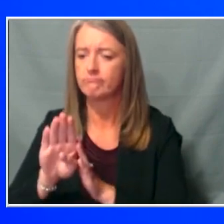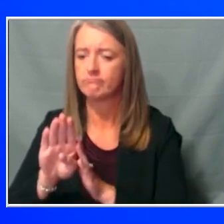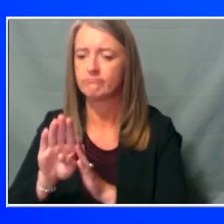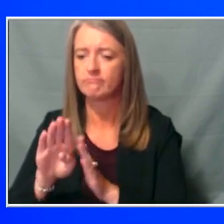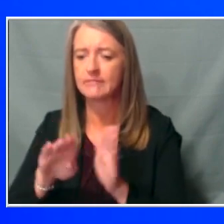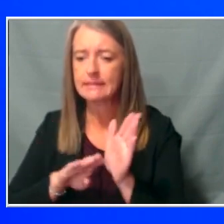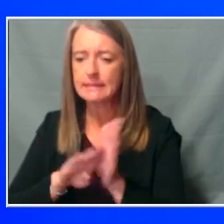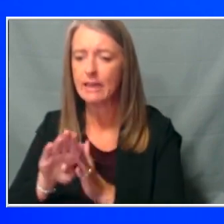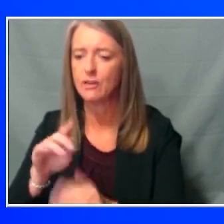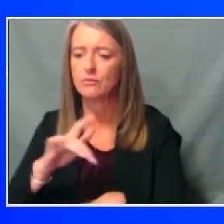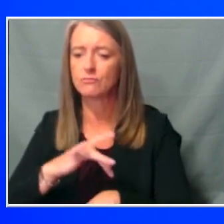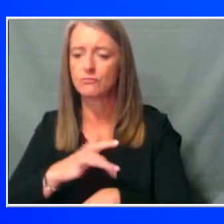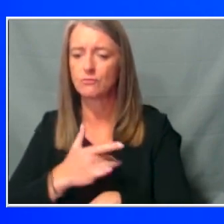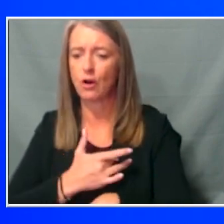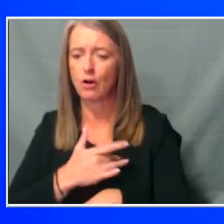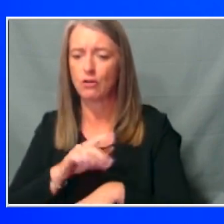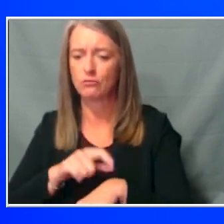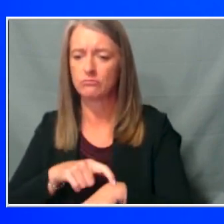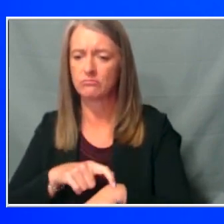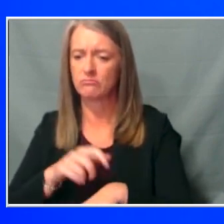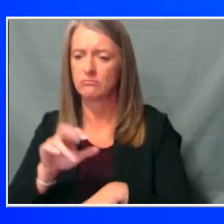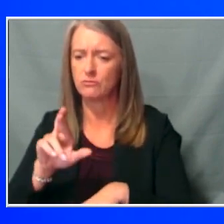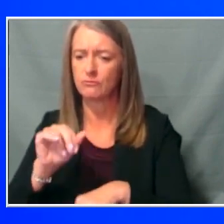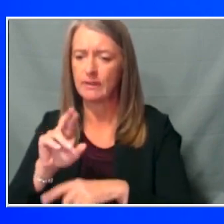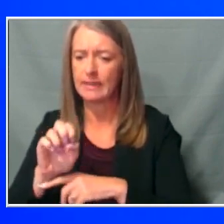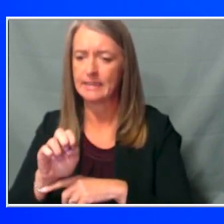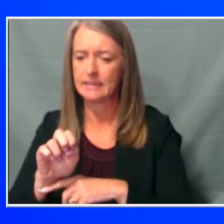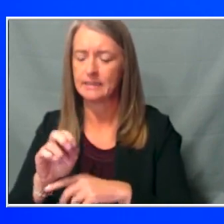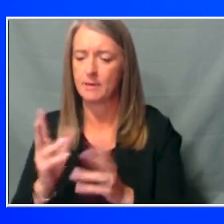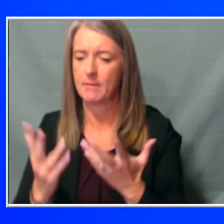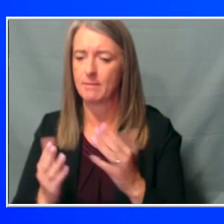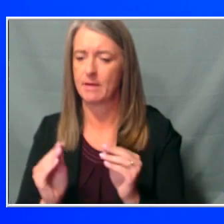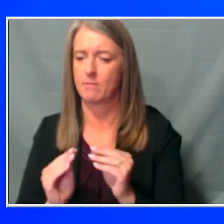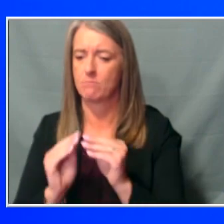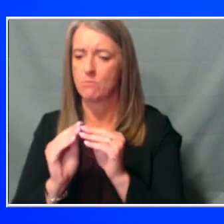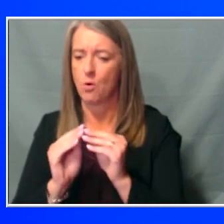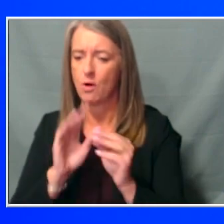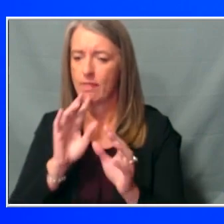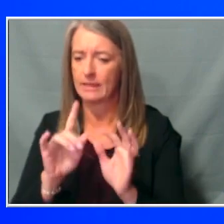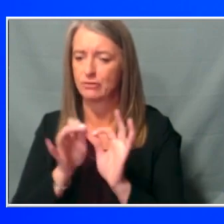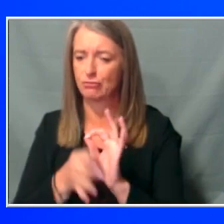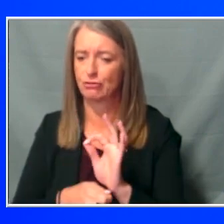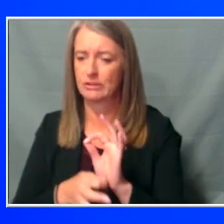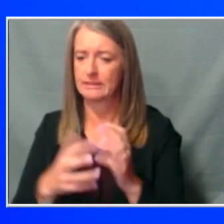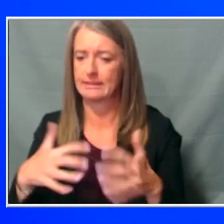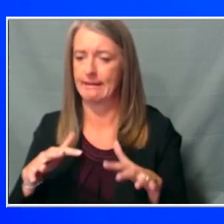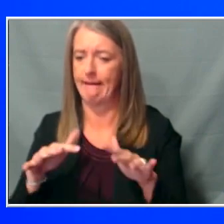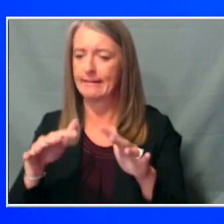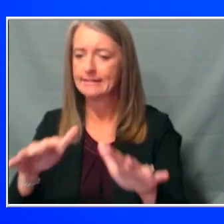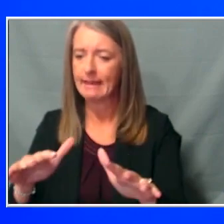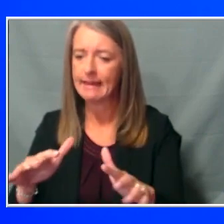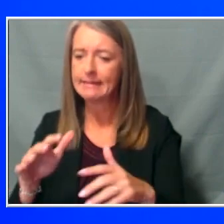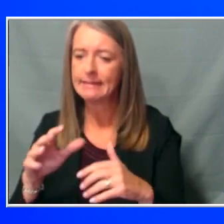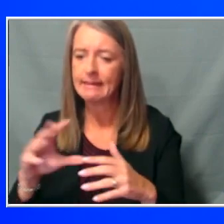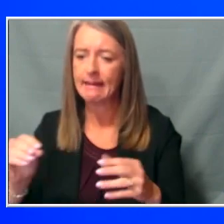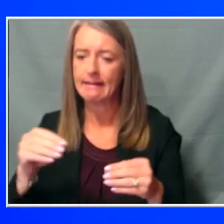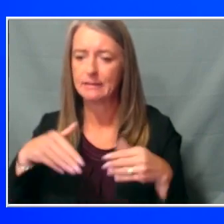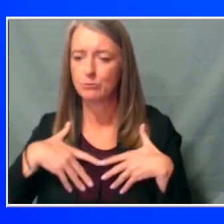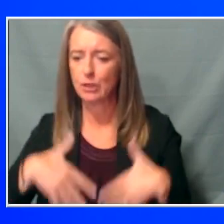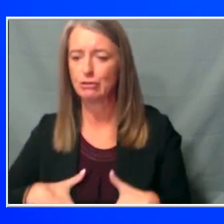accelerated heart rate. And so I was like, maybe this is more than just anxiety and